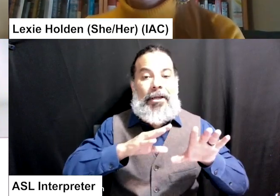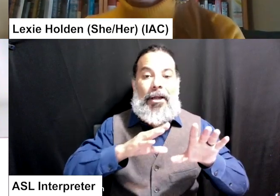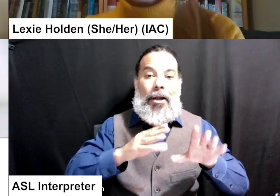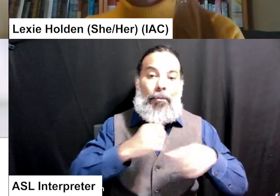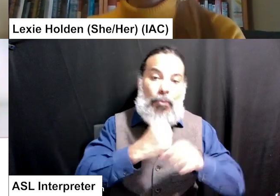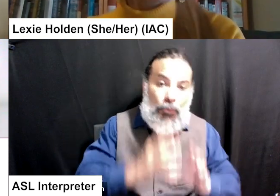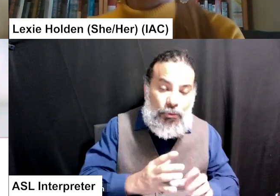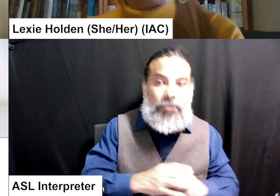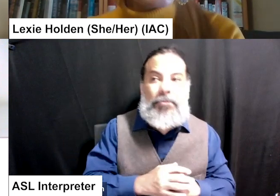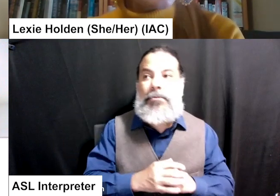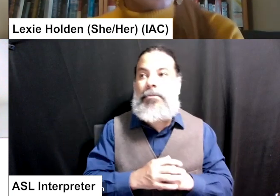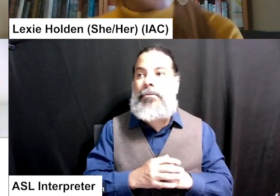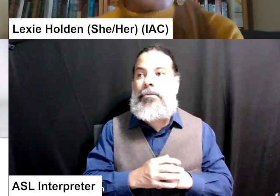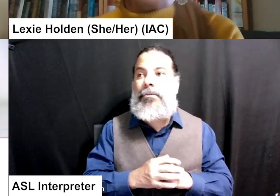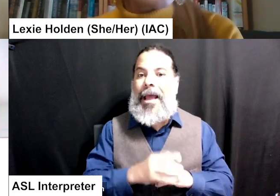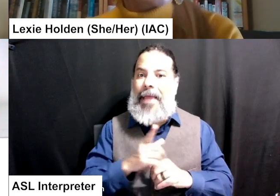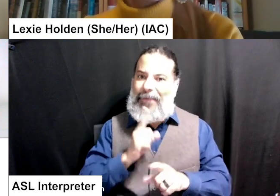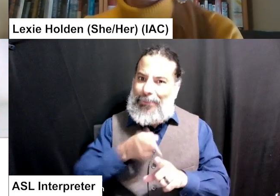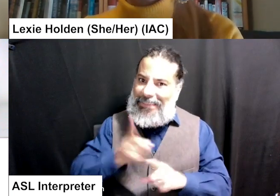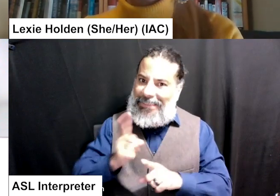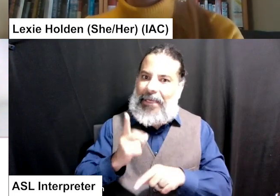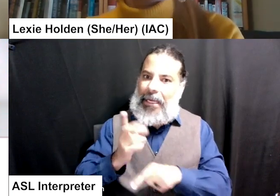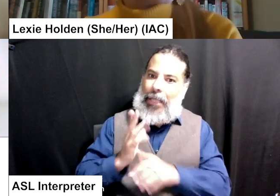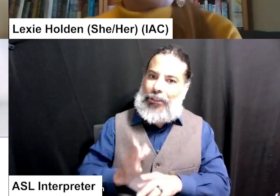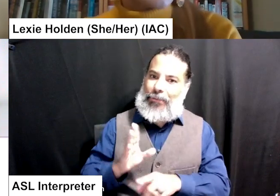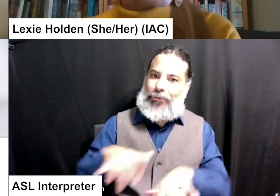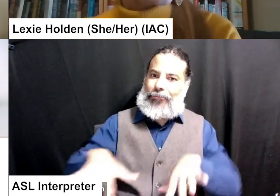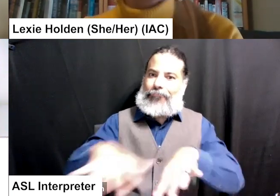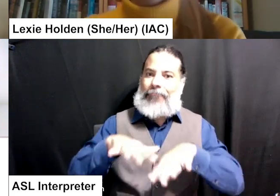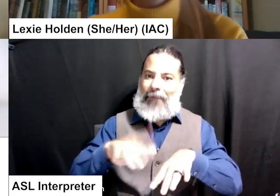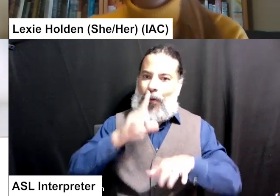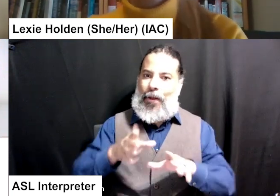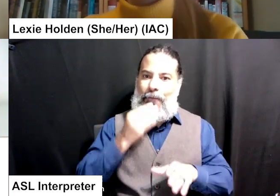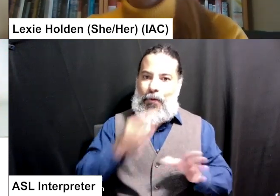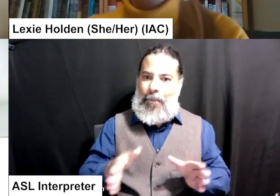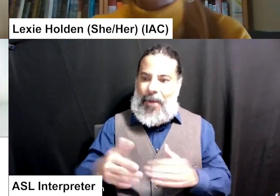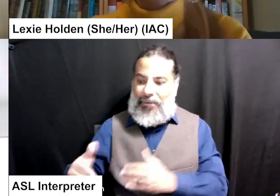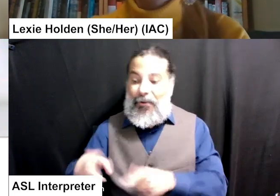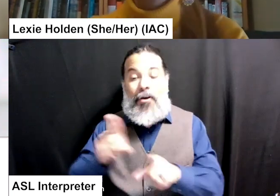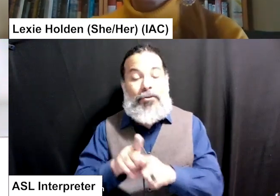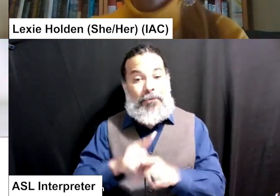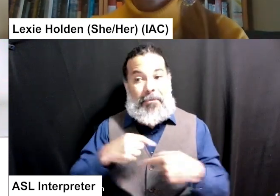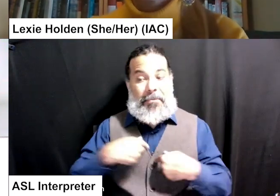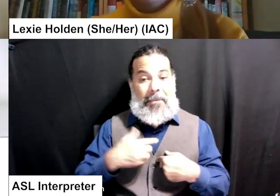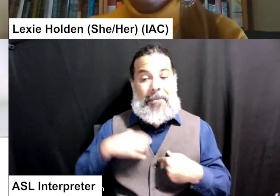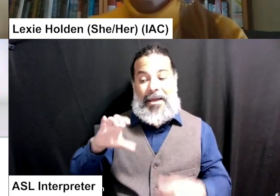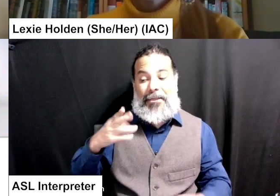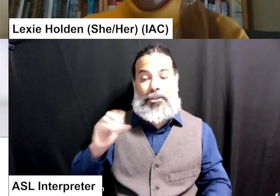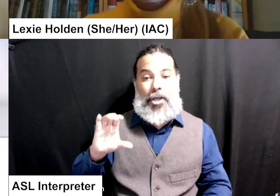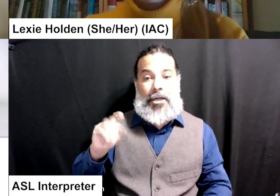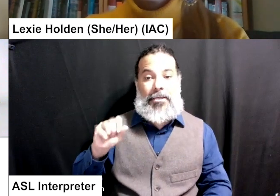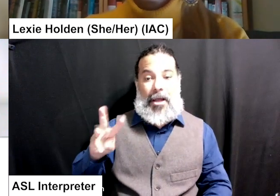very consistent customer base for these food boxes. And another thing, personally, my tribe, the Choctaw Nation of